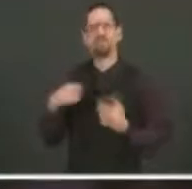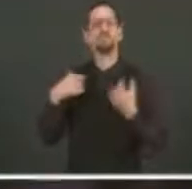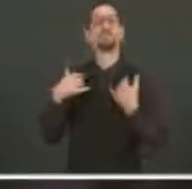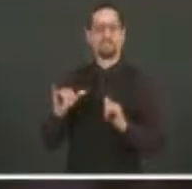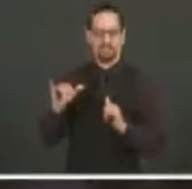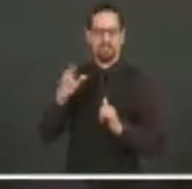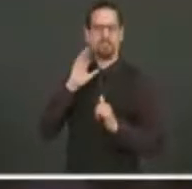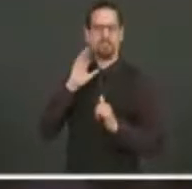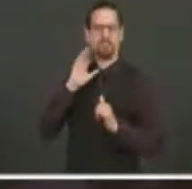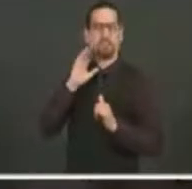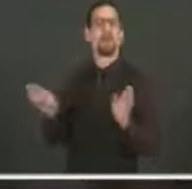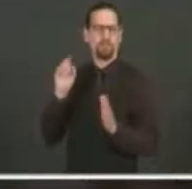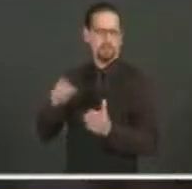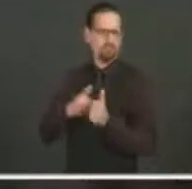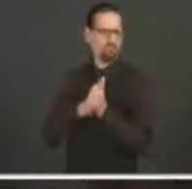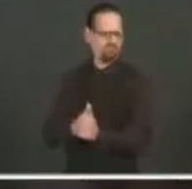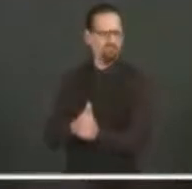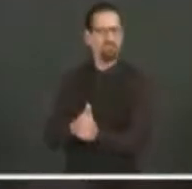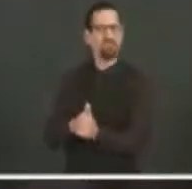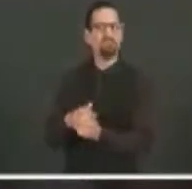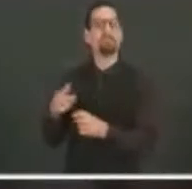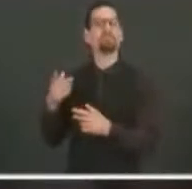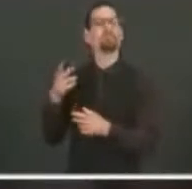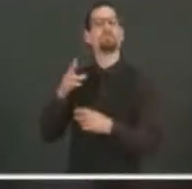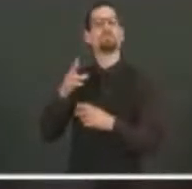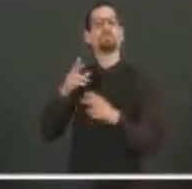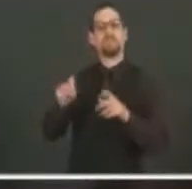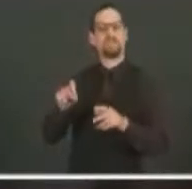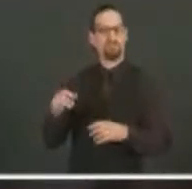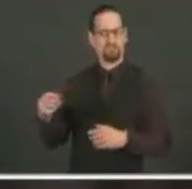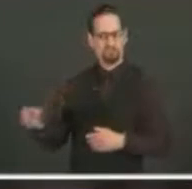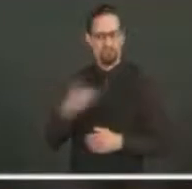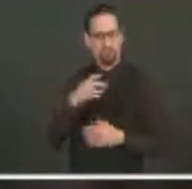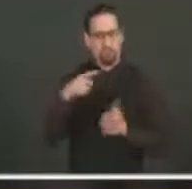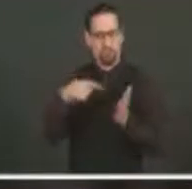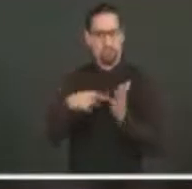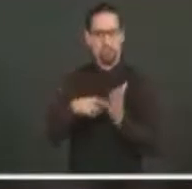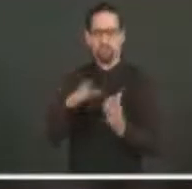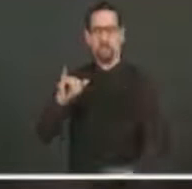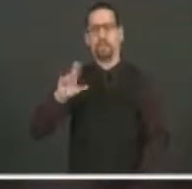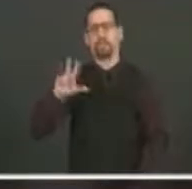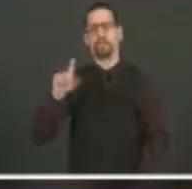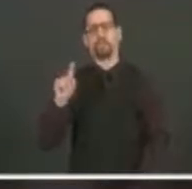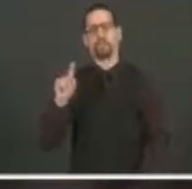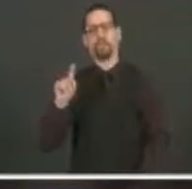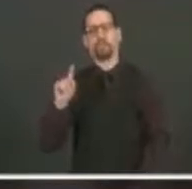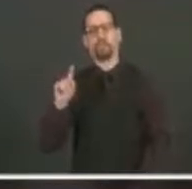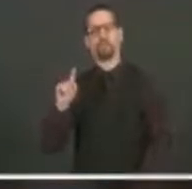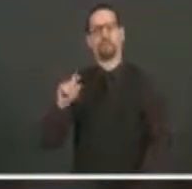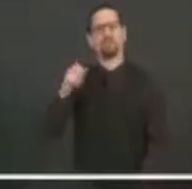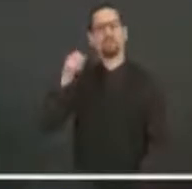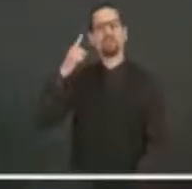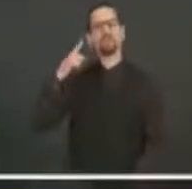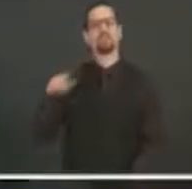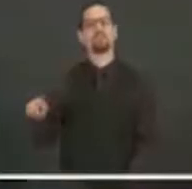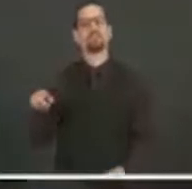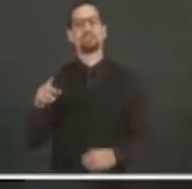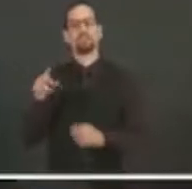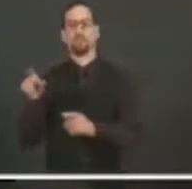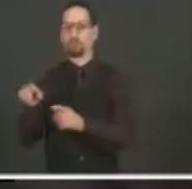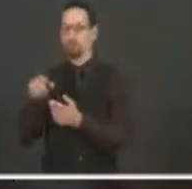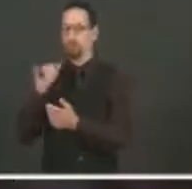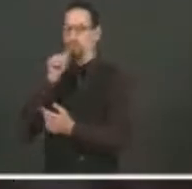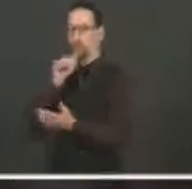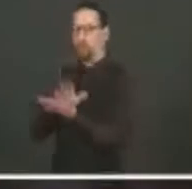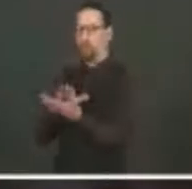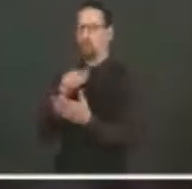to post it on our website by July 31st. They will not be required to submit it to RIDE, but they should have it to produce upon